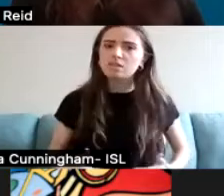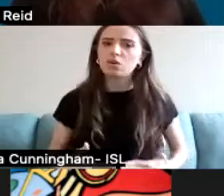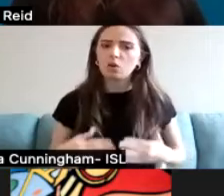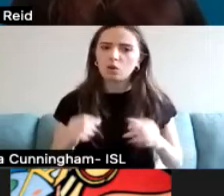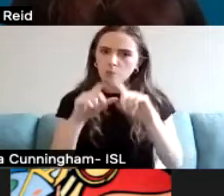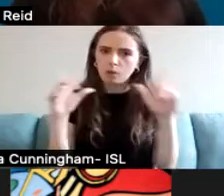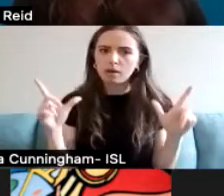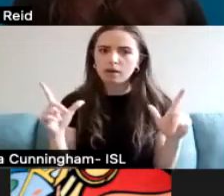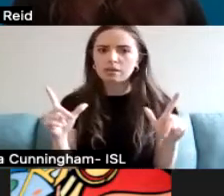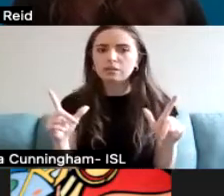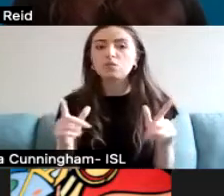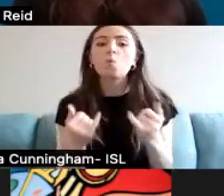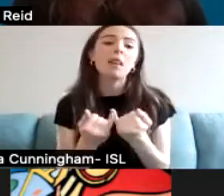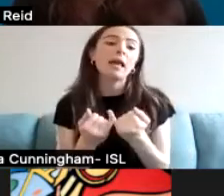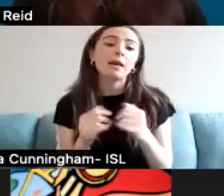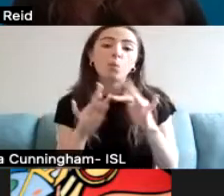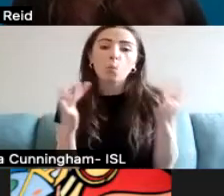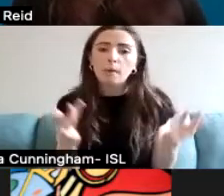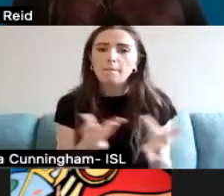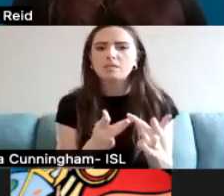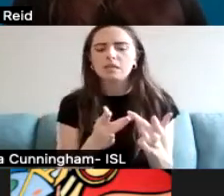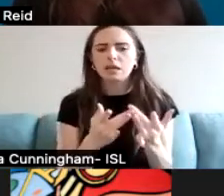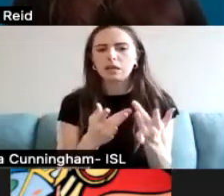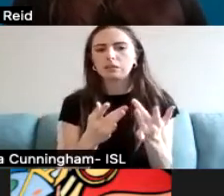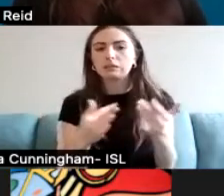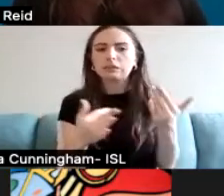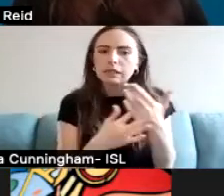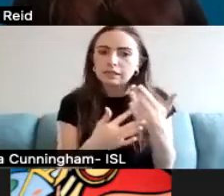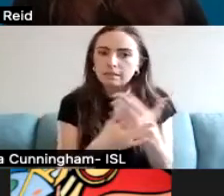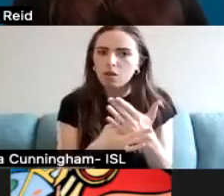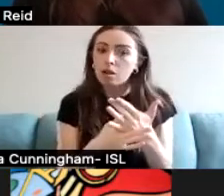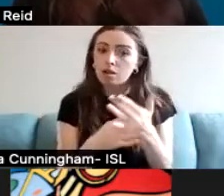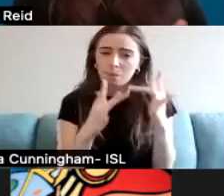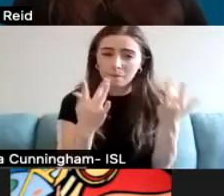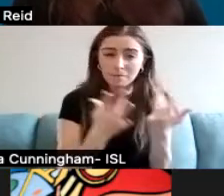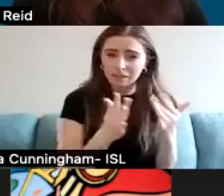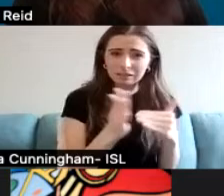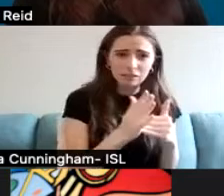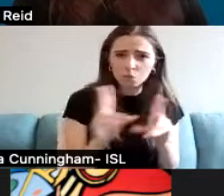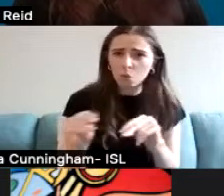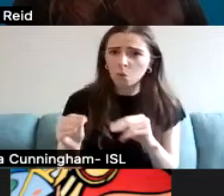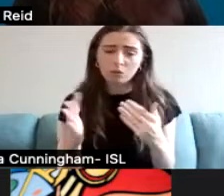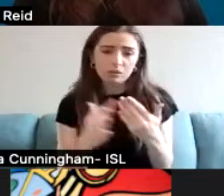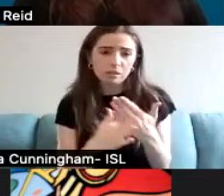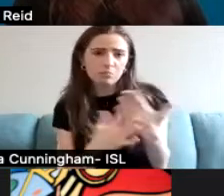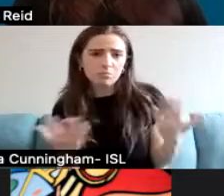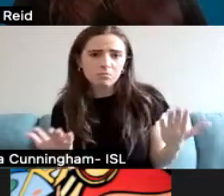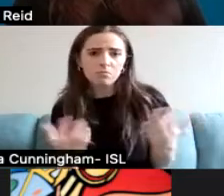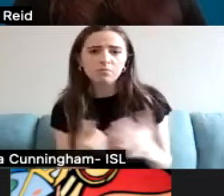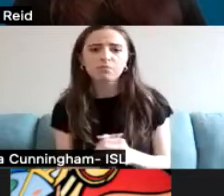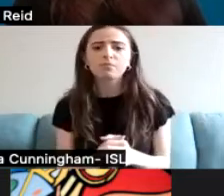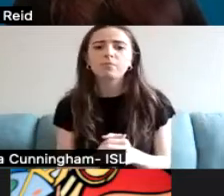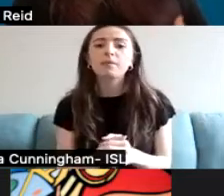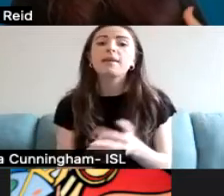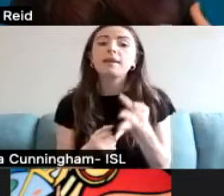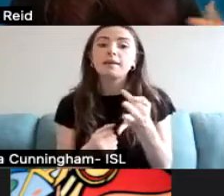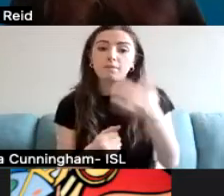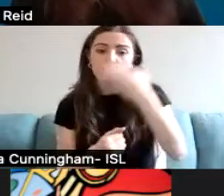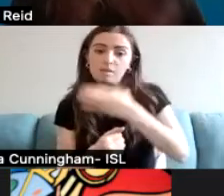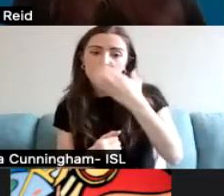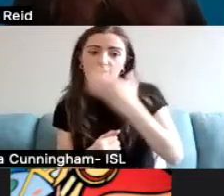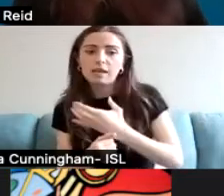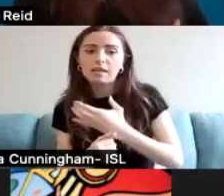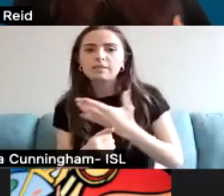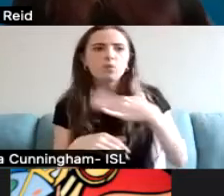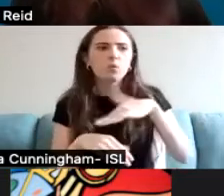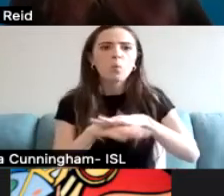to your website, the layout and the accessibility of that. When you're in person, the position of signage,